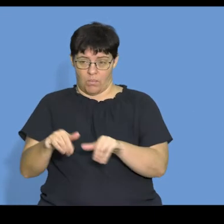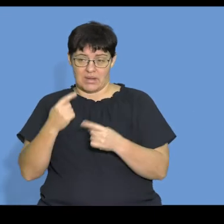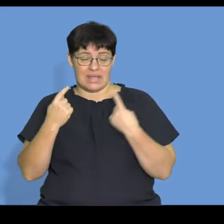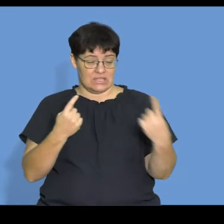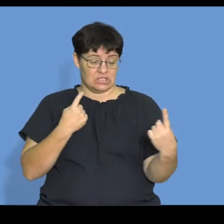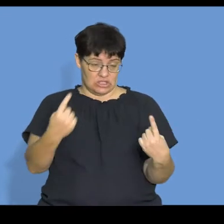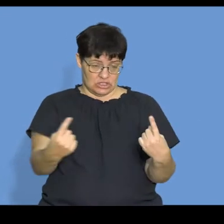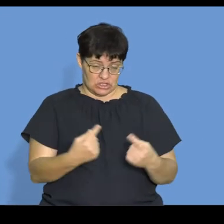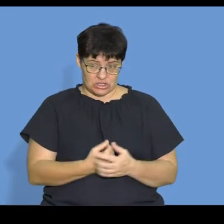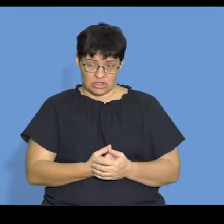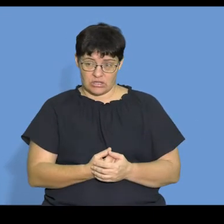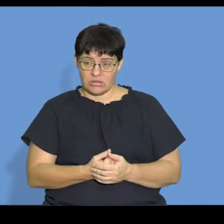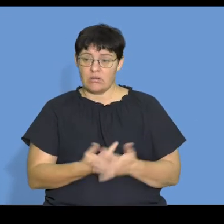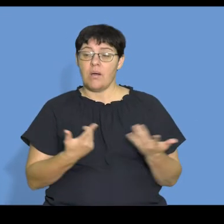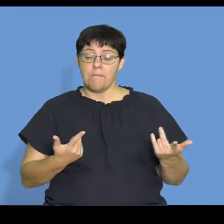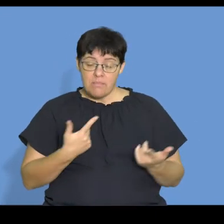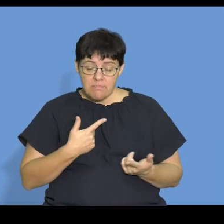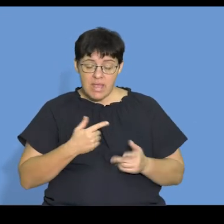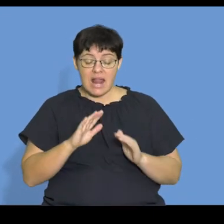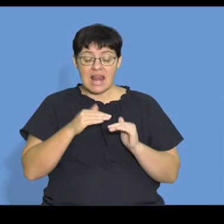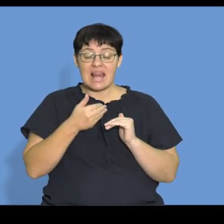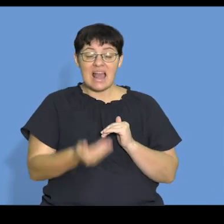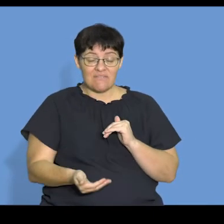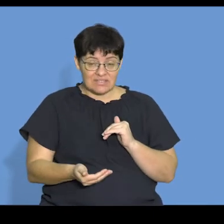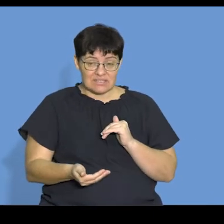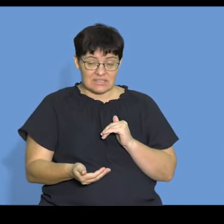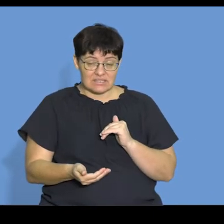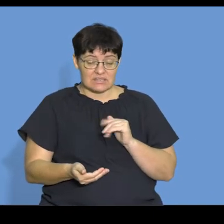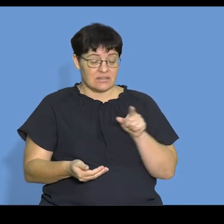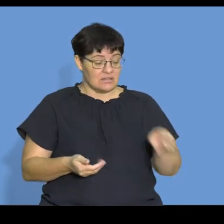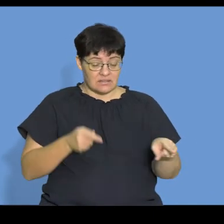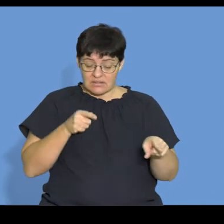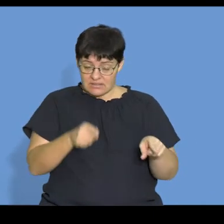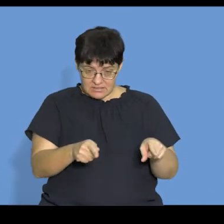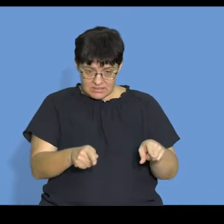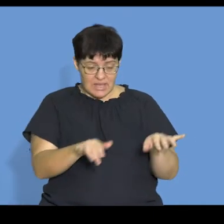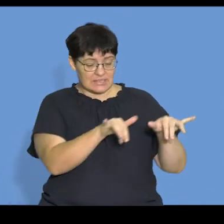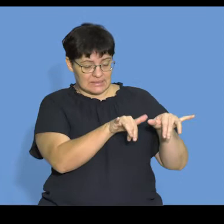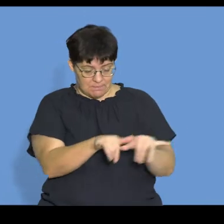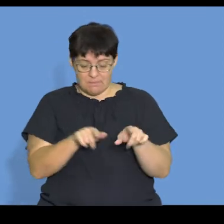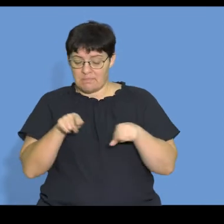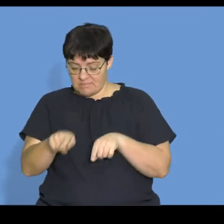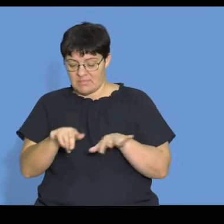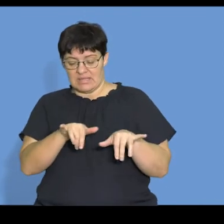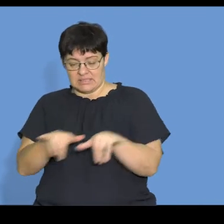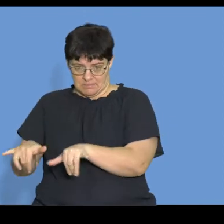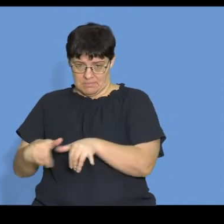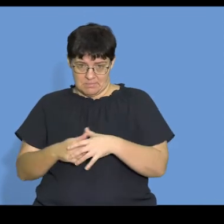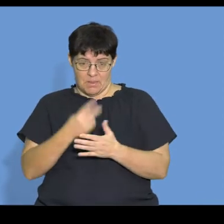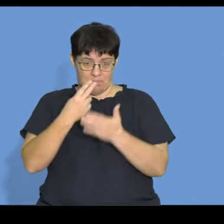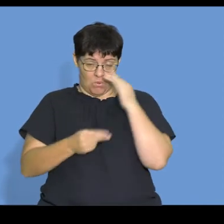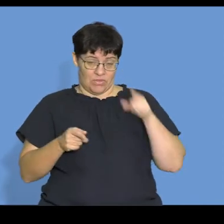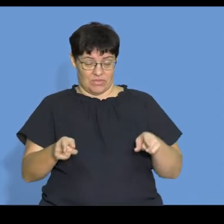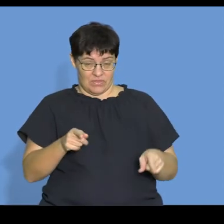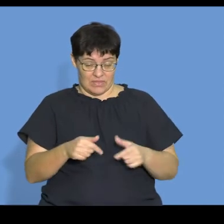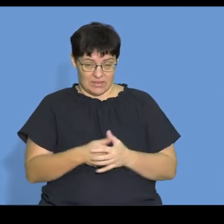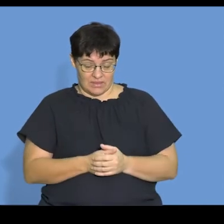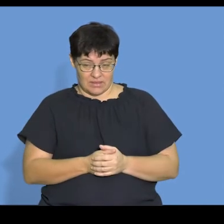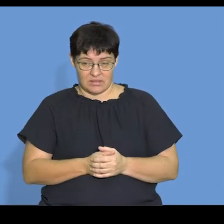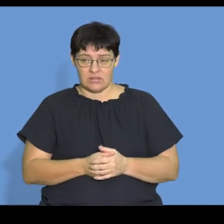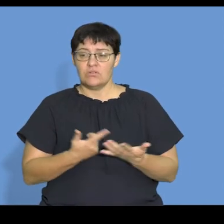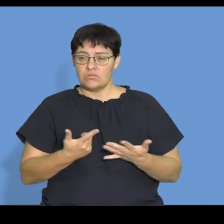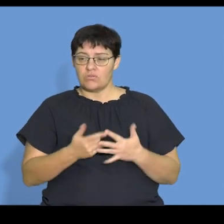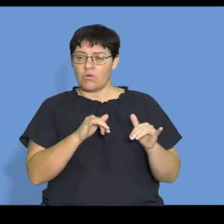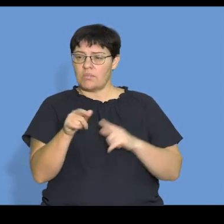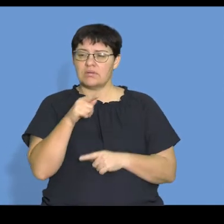that what I will remain with in the bracket is the same in both the brackets. So the common factor